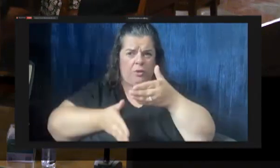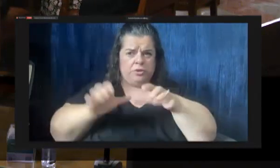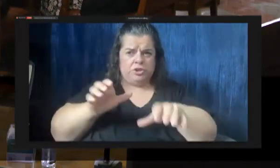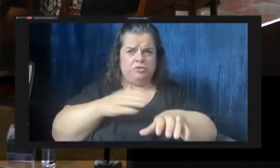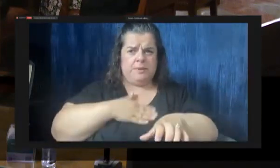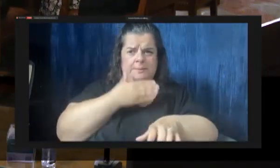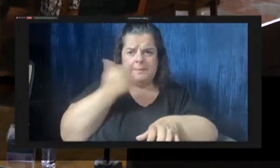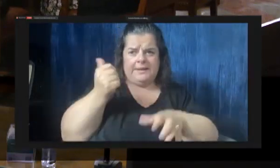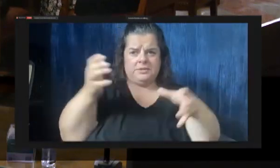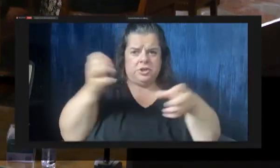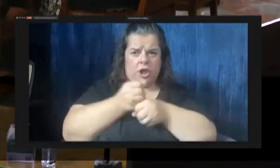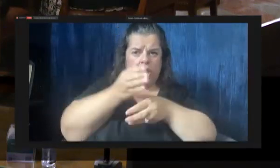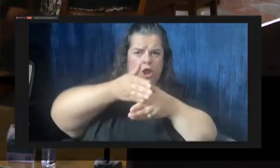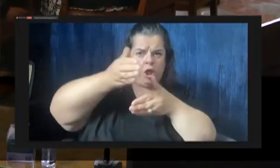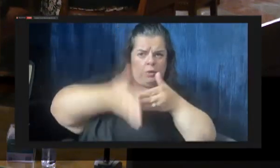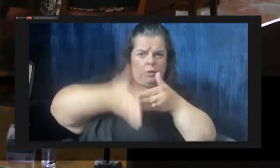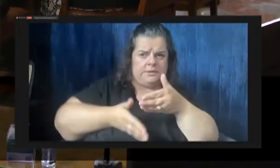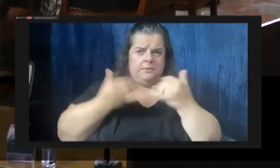that.